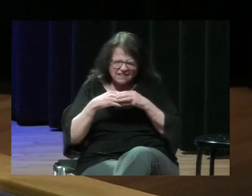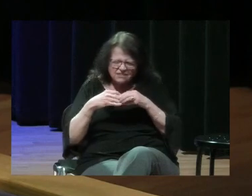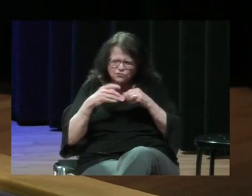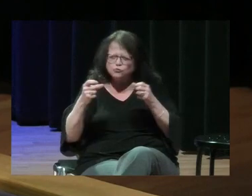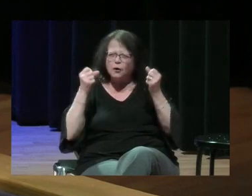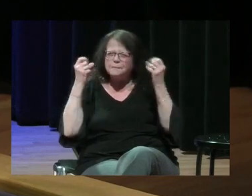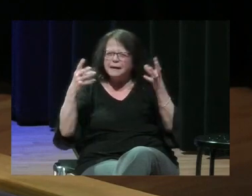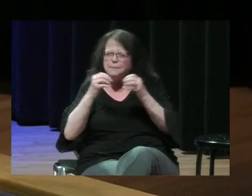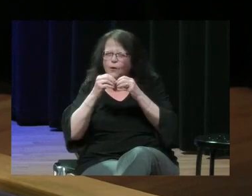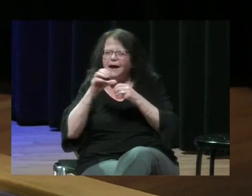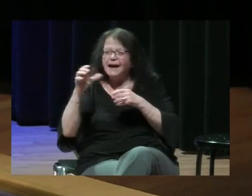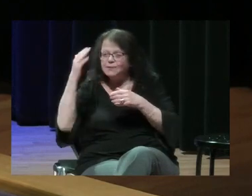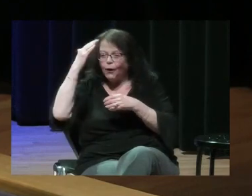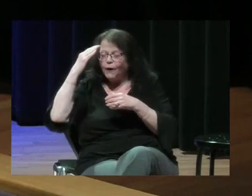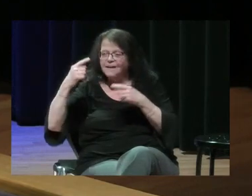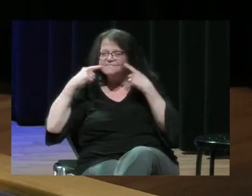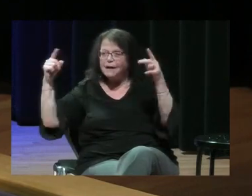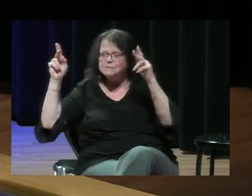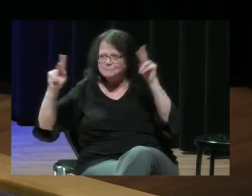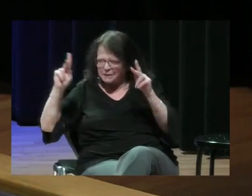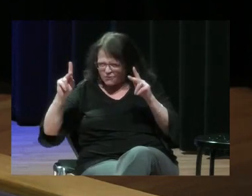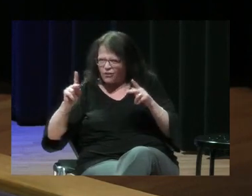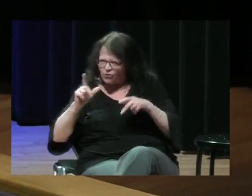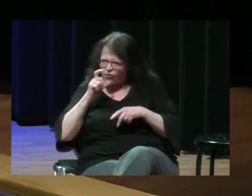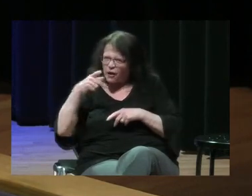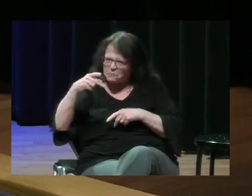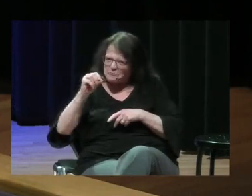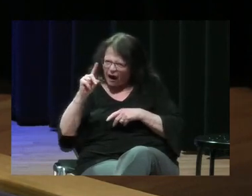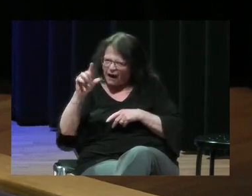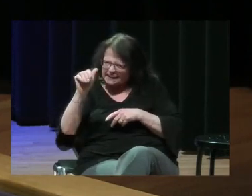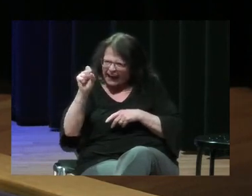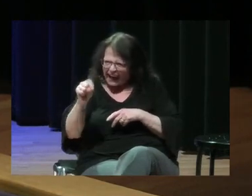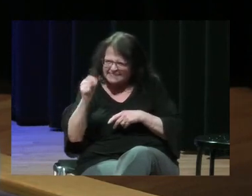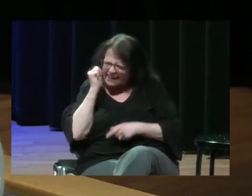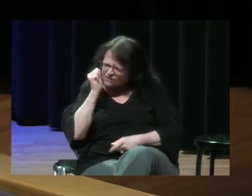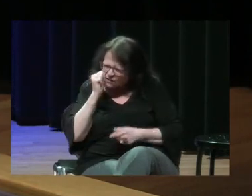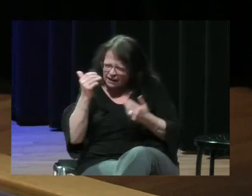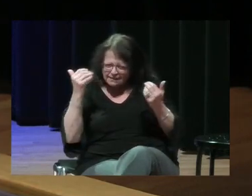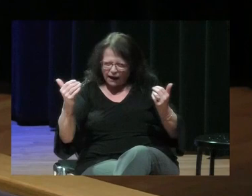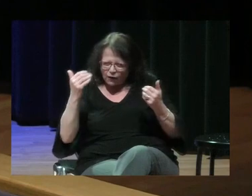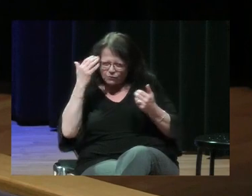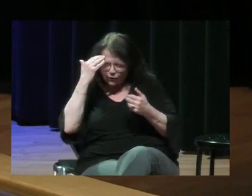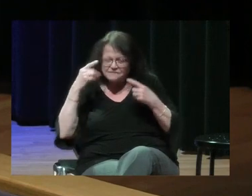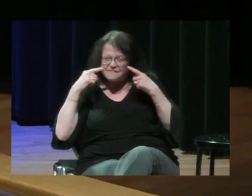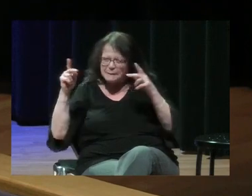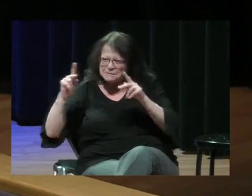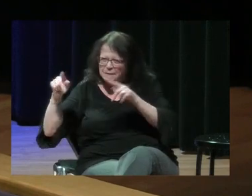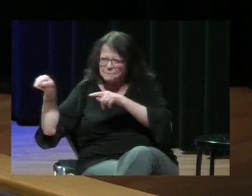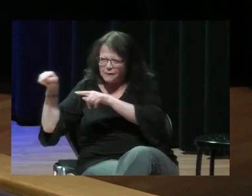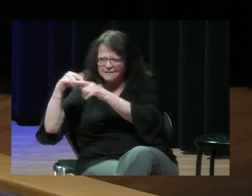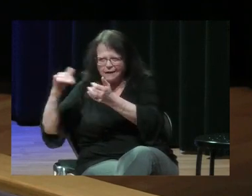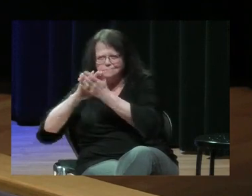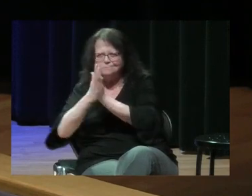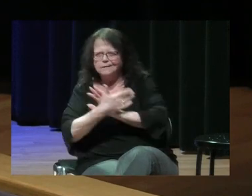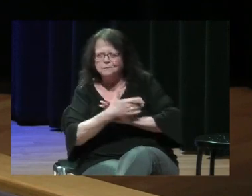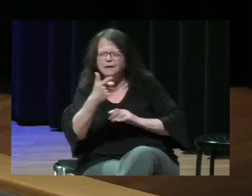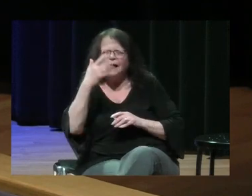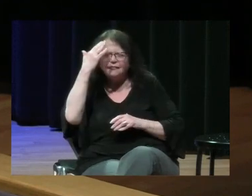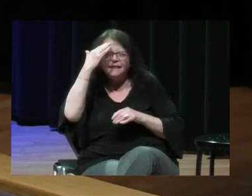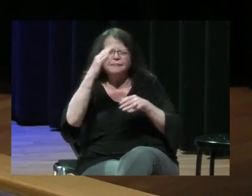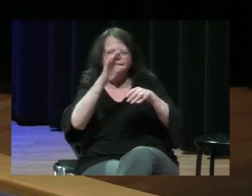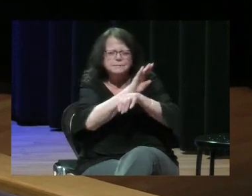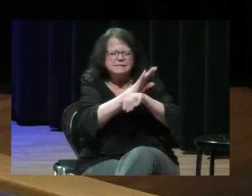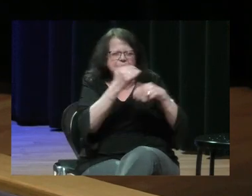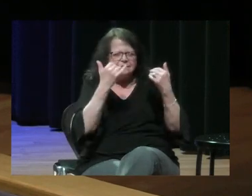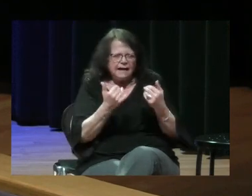celebrities podcasting. Every day, a new celebrity and a new podcast. I think like the industry has made it more difficult for anybody